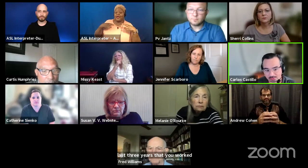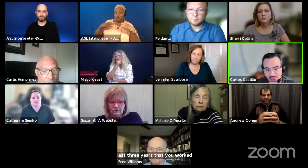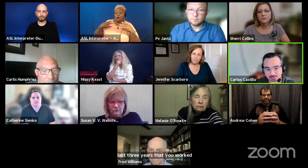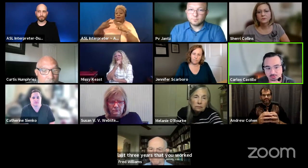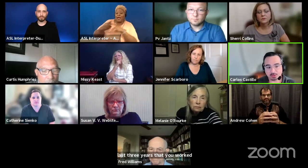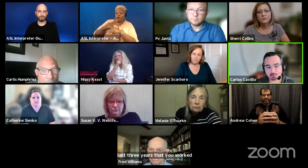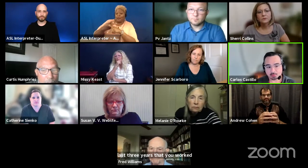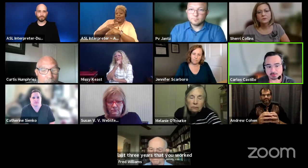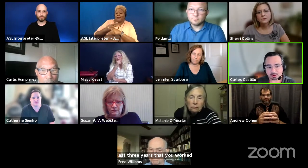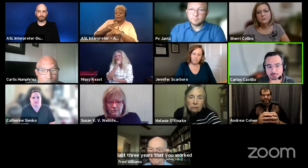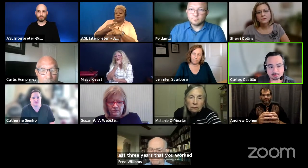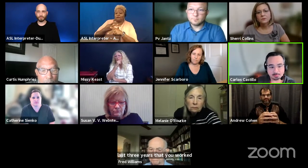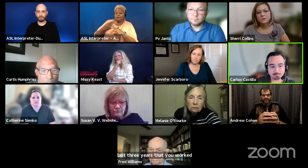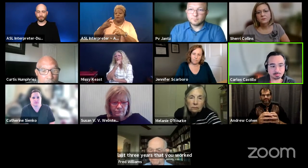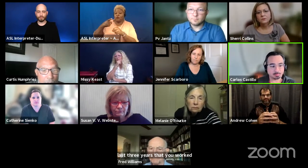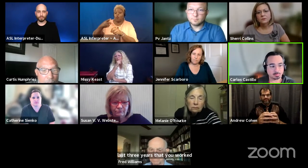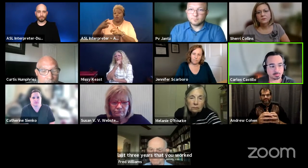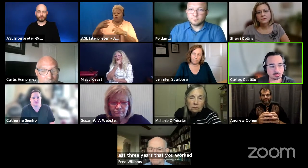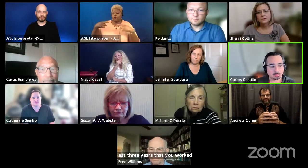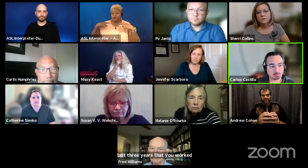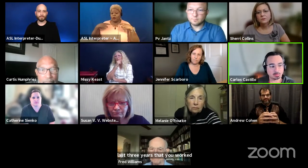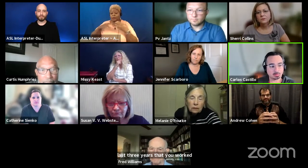calculation process for retirement.